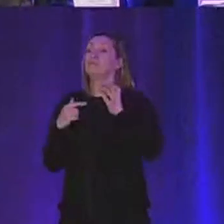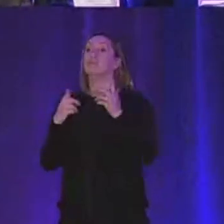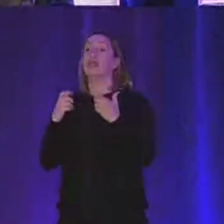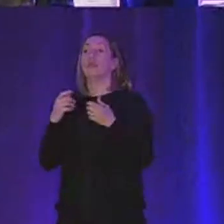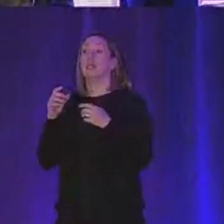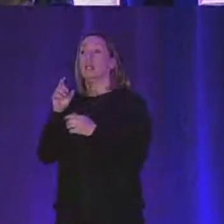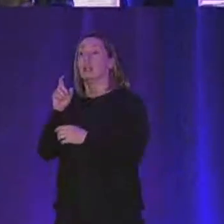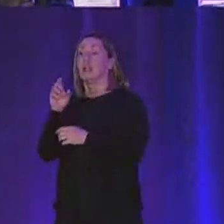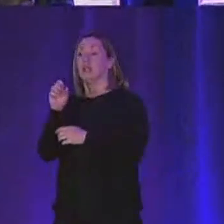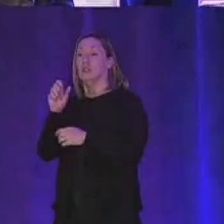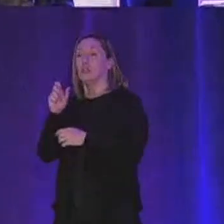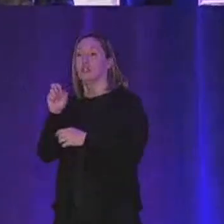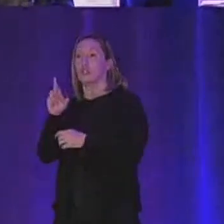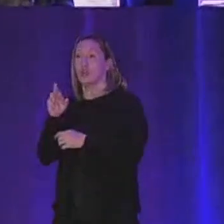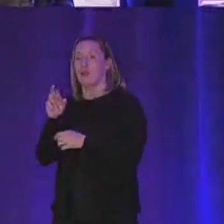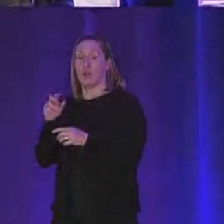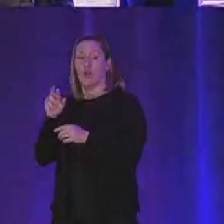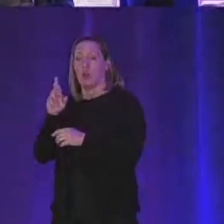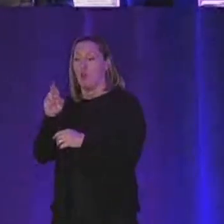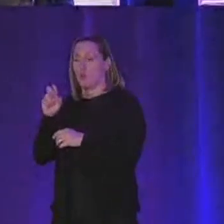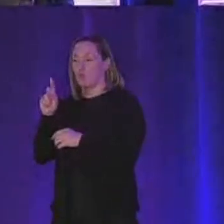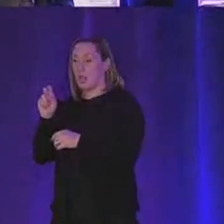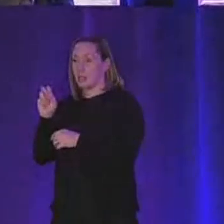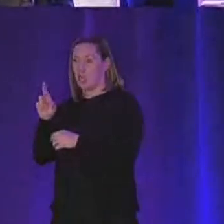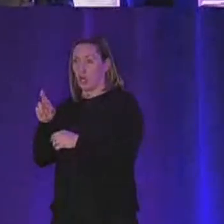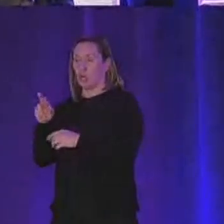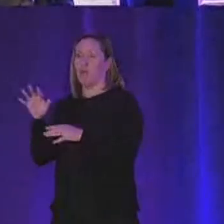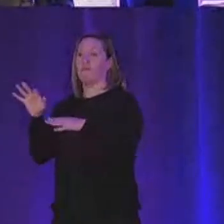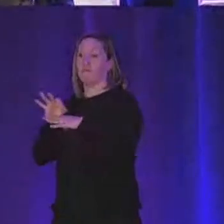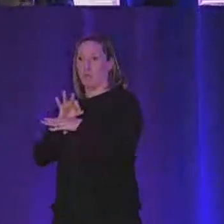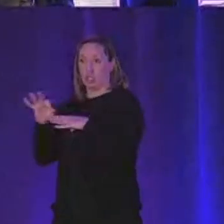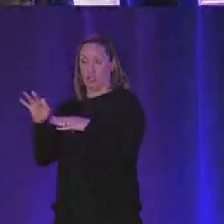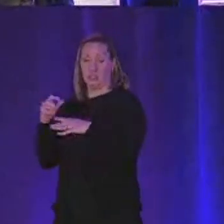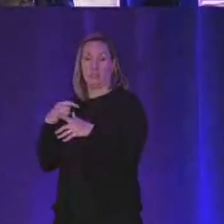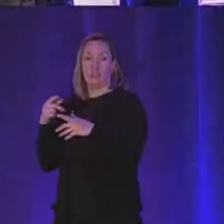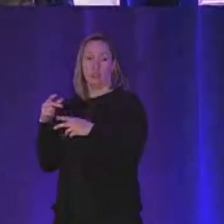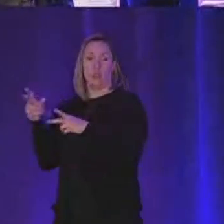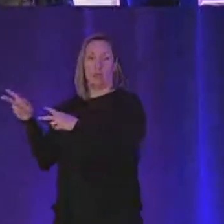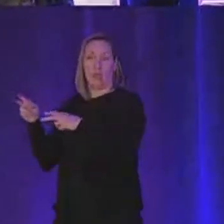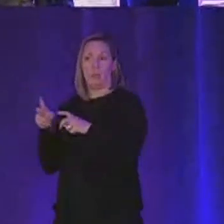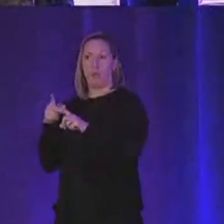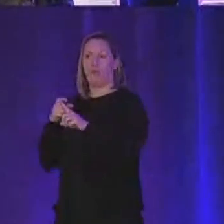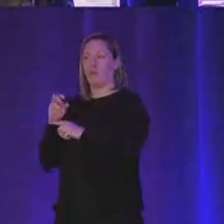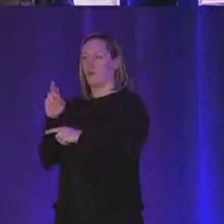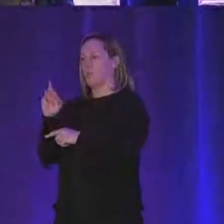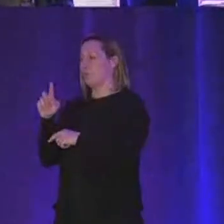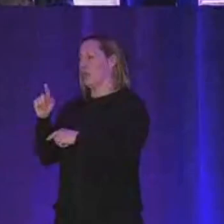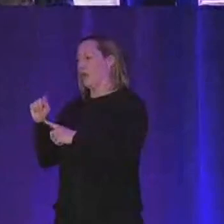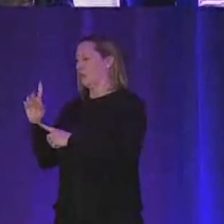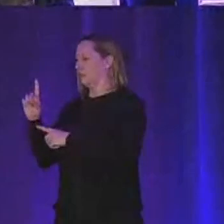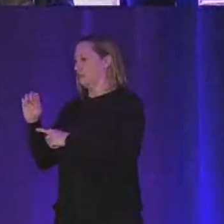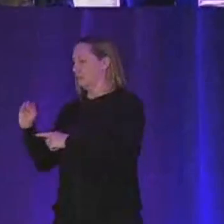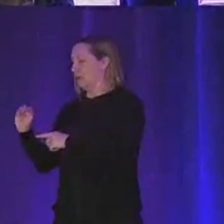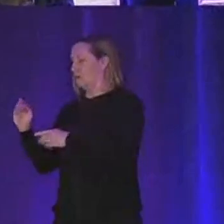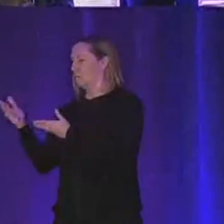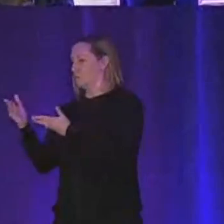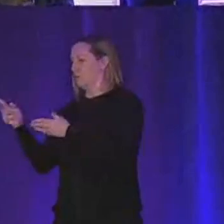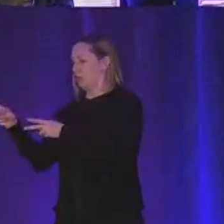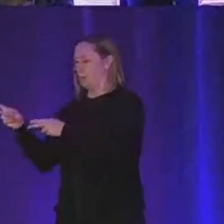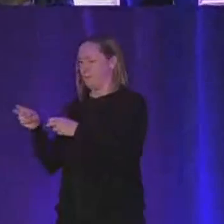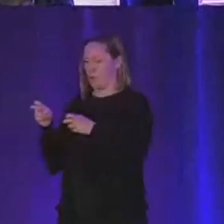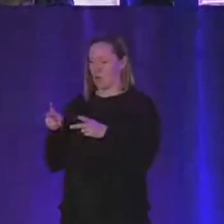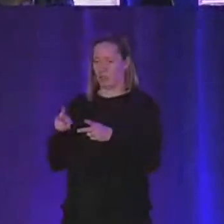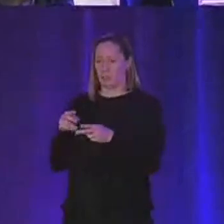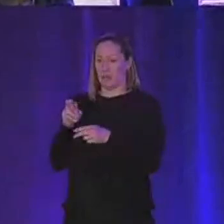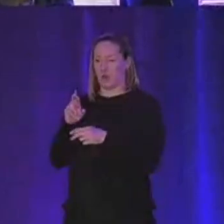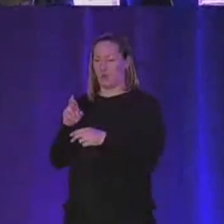server render function from React DOM. So we'll import from React DOM server. We'll import what, like render